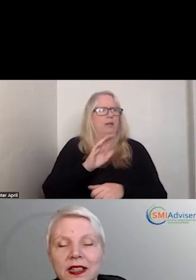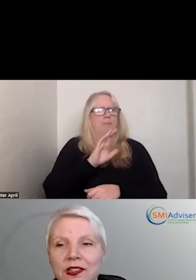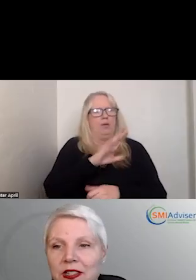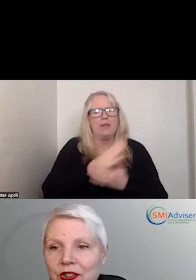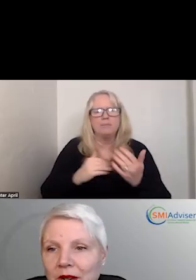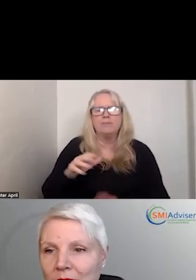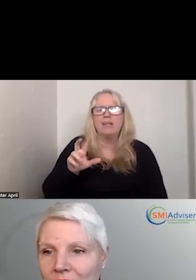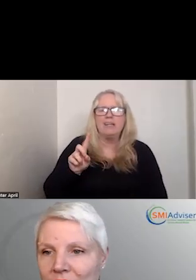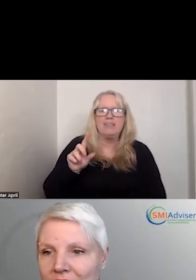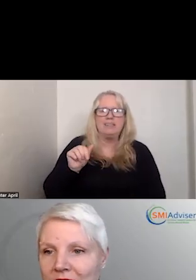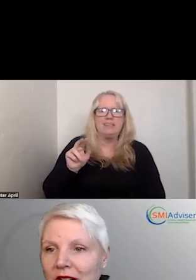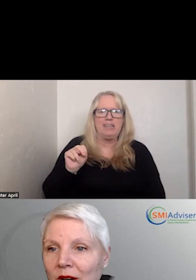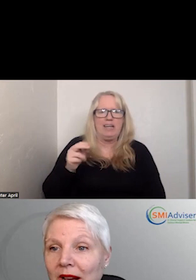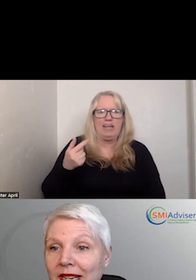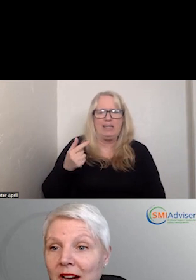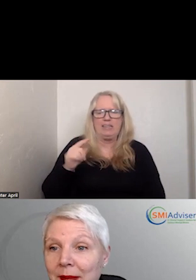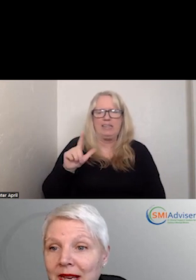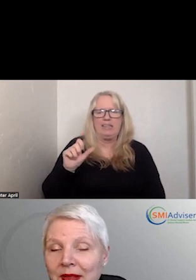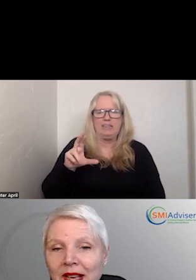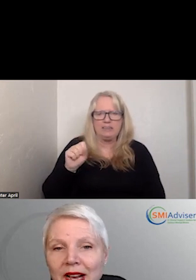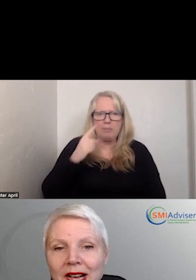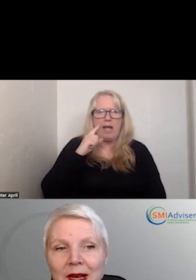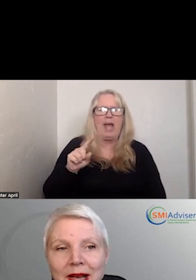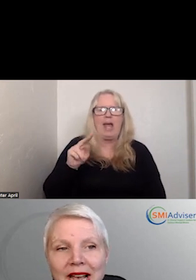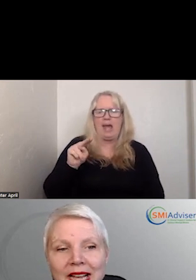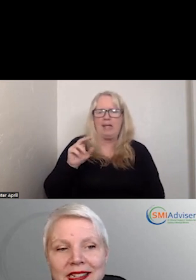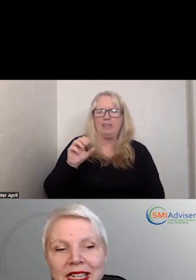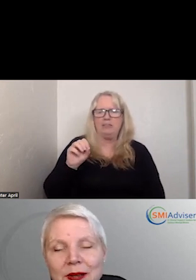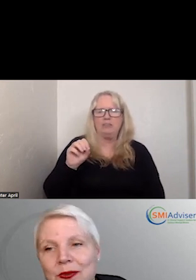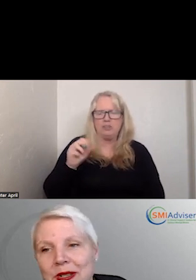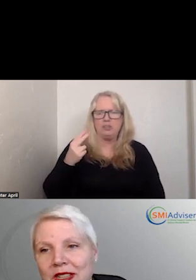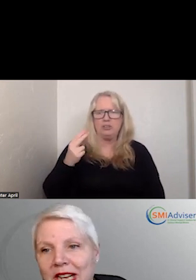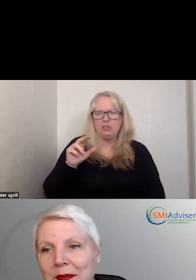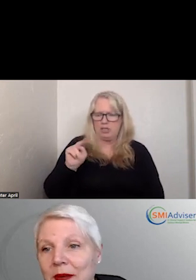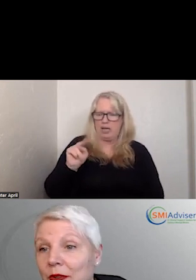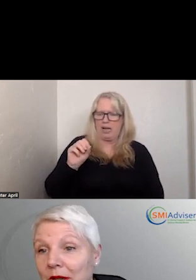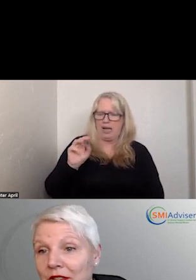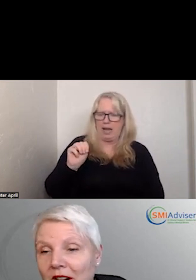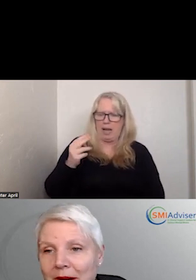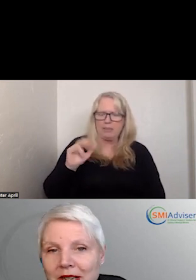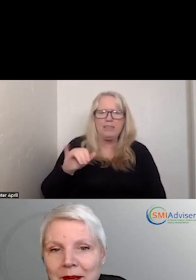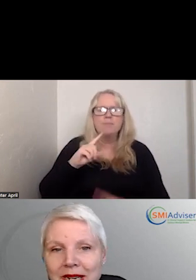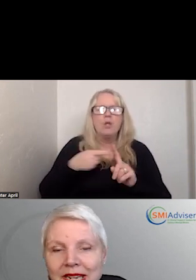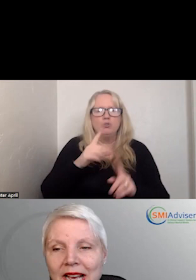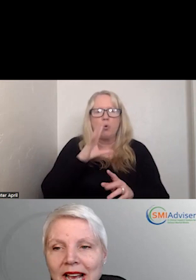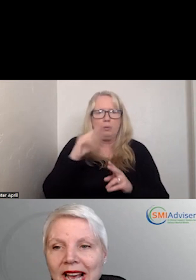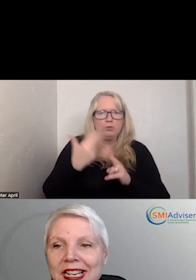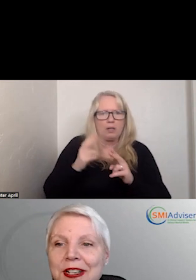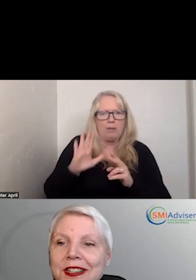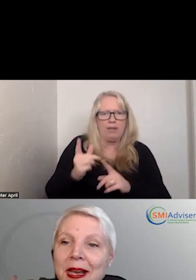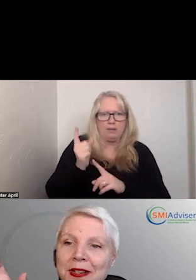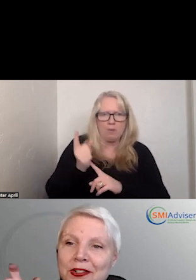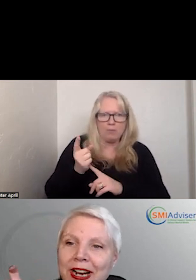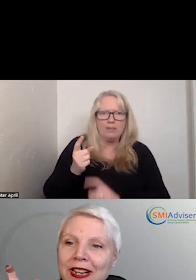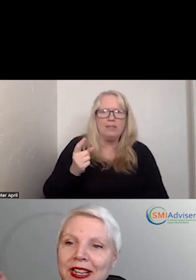Dan Gillison, as you know, is the CEO at NAMI, and he was recently at a meeting, which we're going to talk about in a minute, and